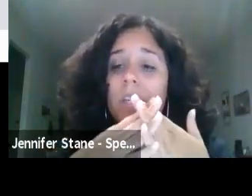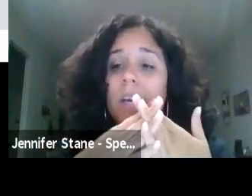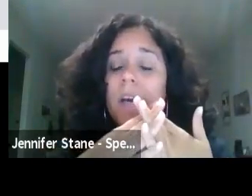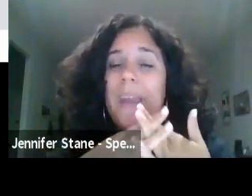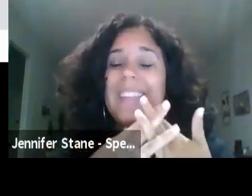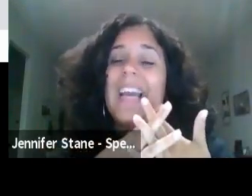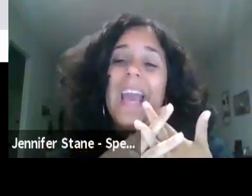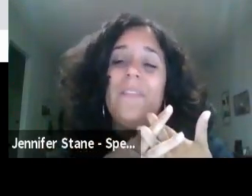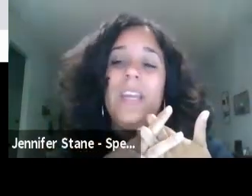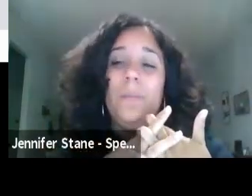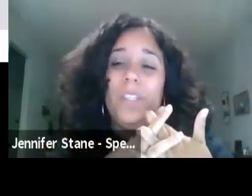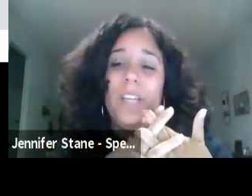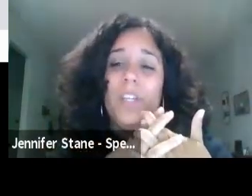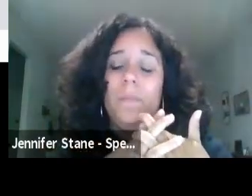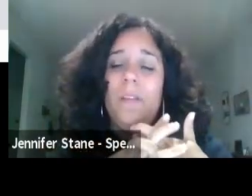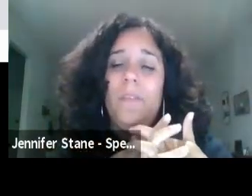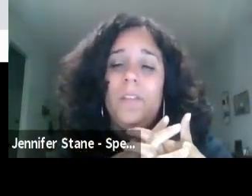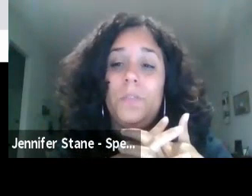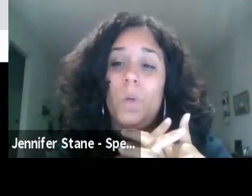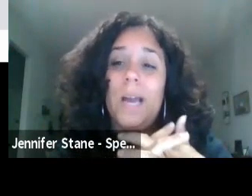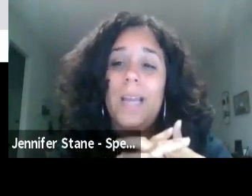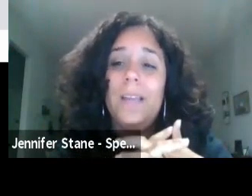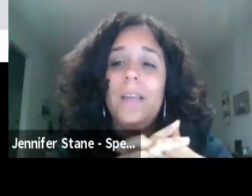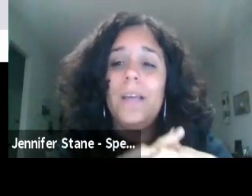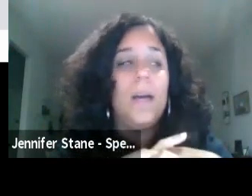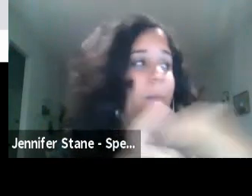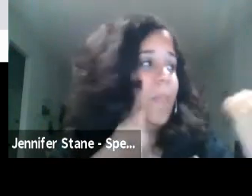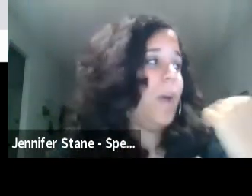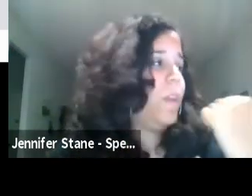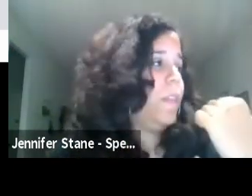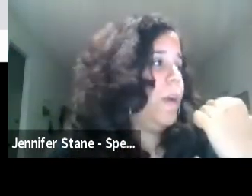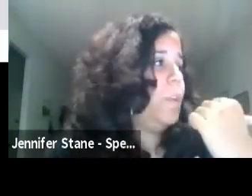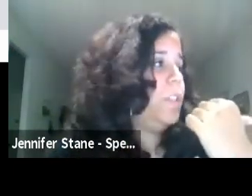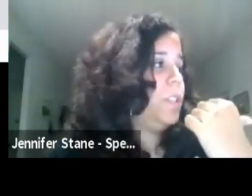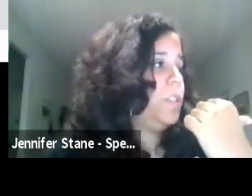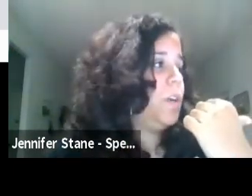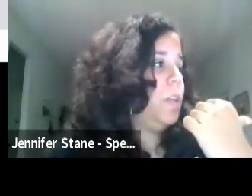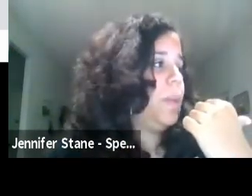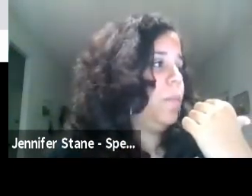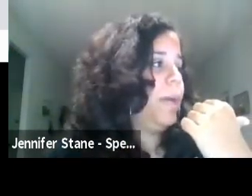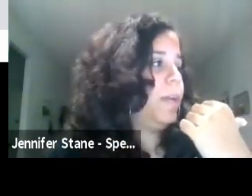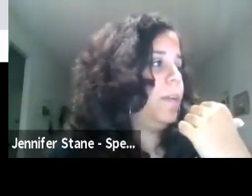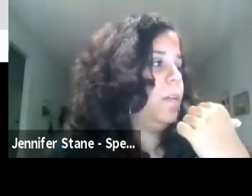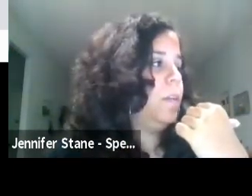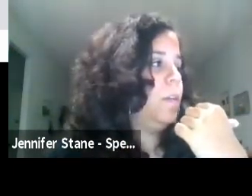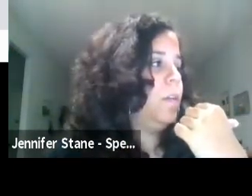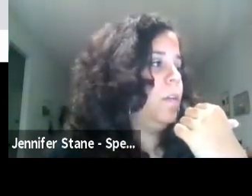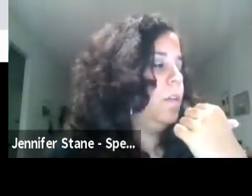the good anti-cavity and protection benefits of fluoride, that one that we just saw, let me go